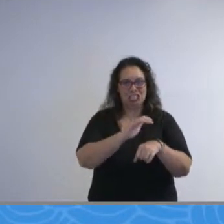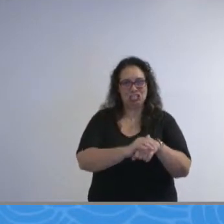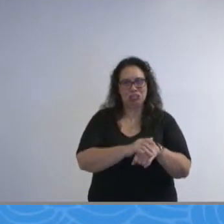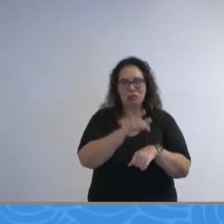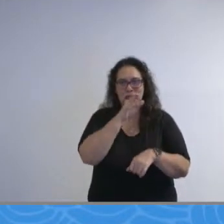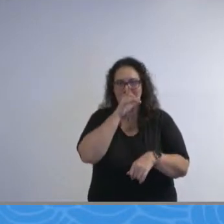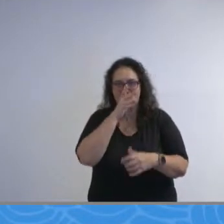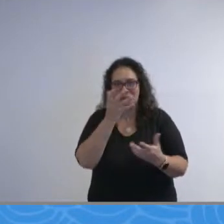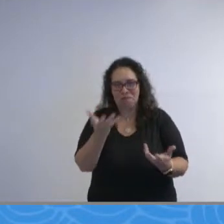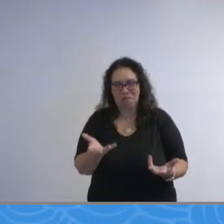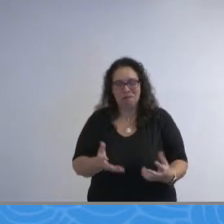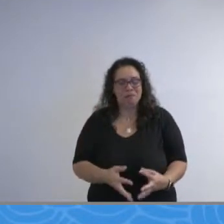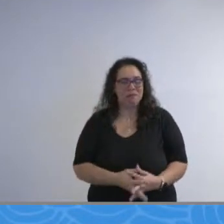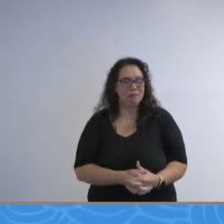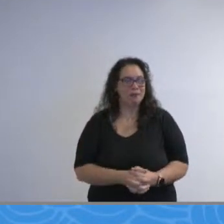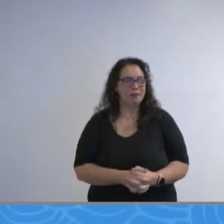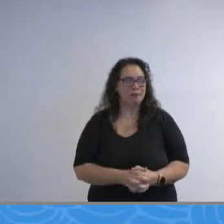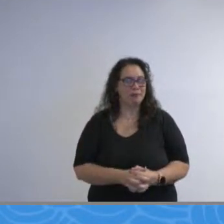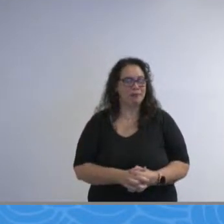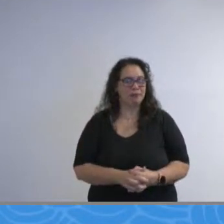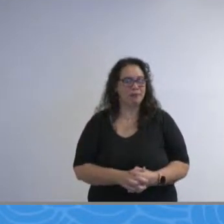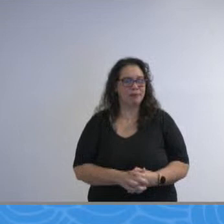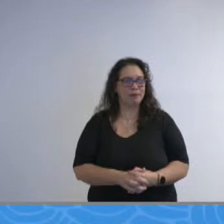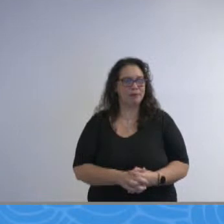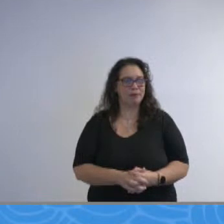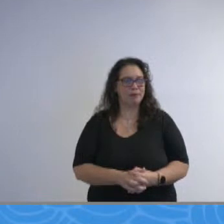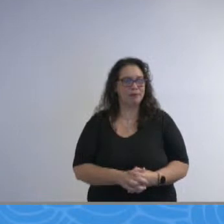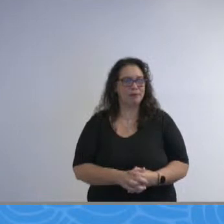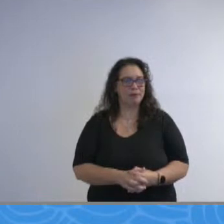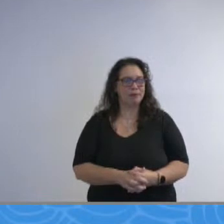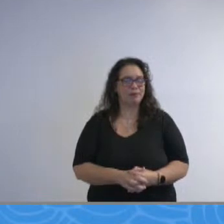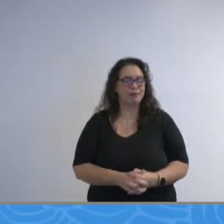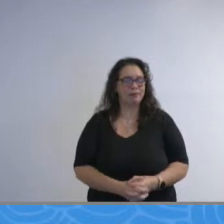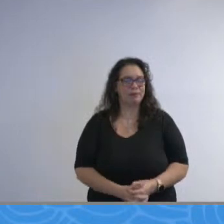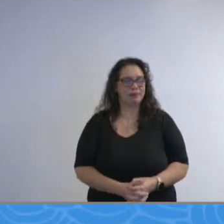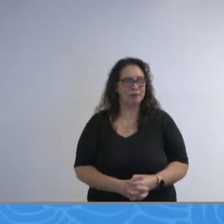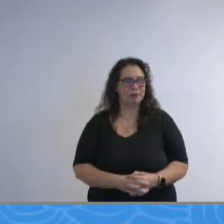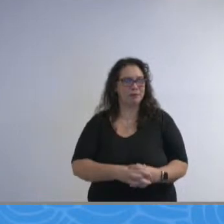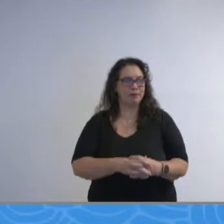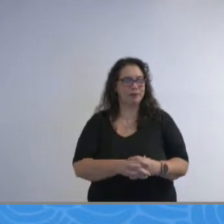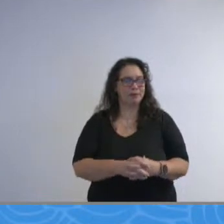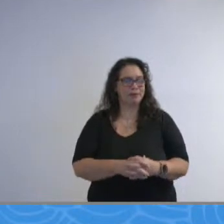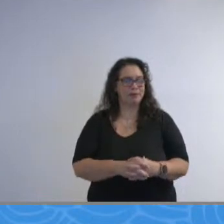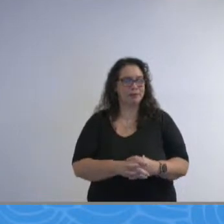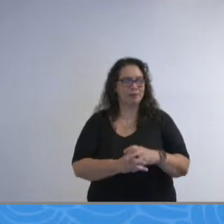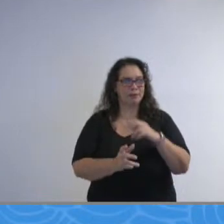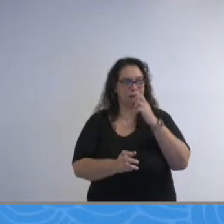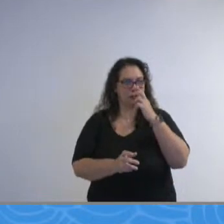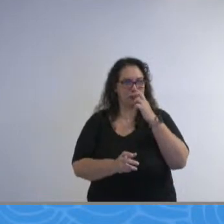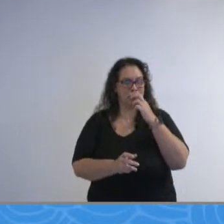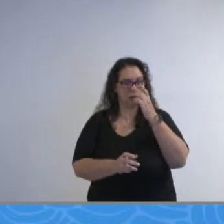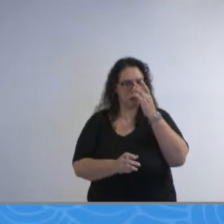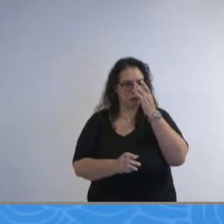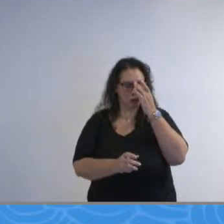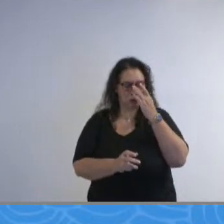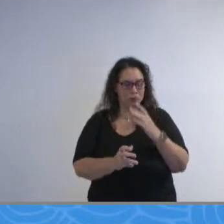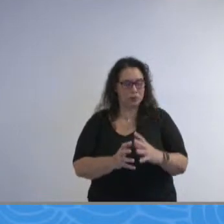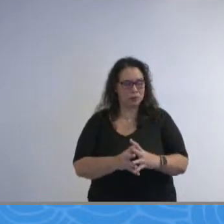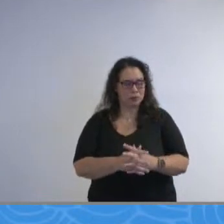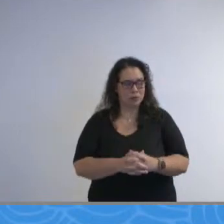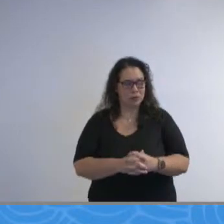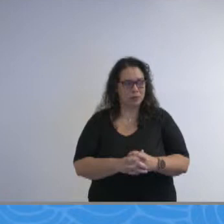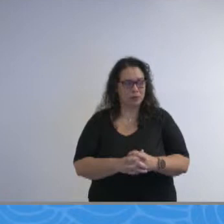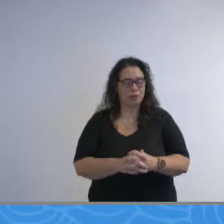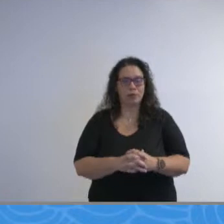Ahora, bajo la ley de IDEA, la evaluación... Under the idea, the information, provides